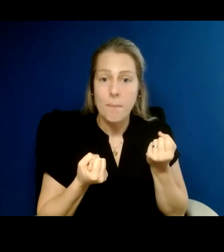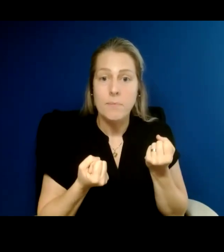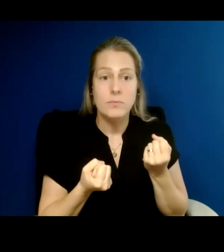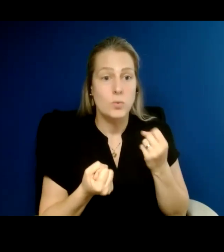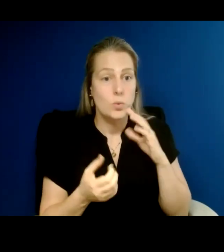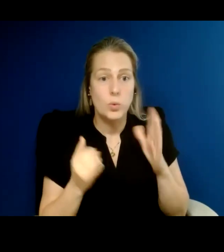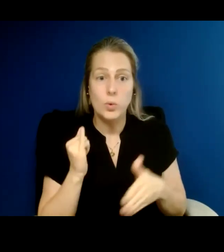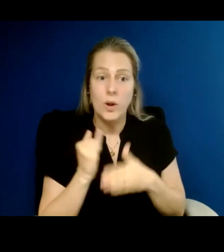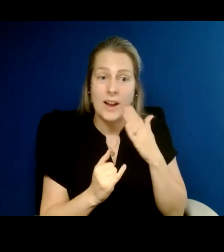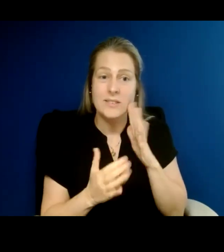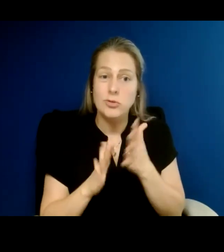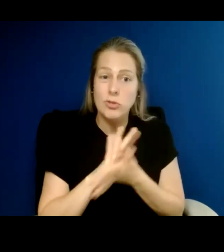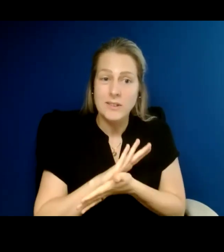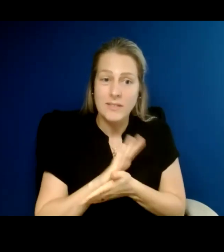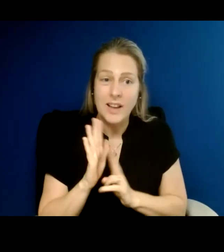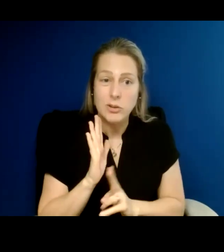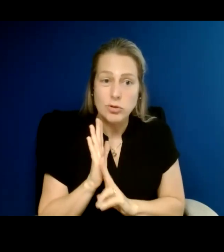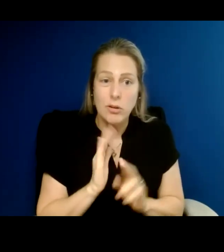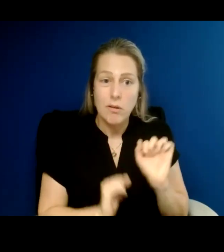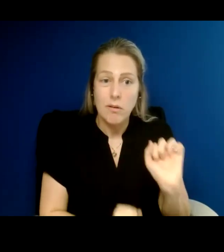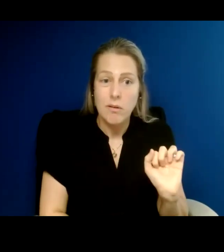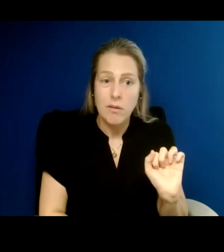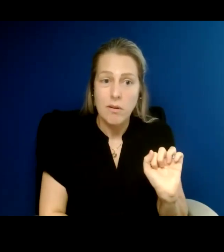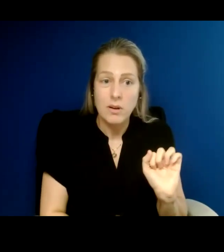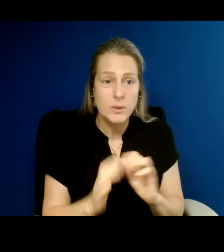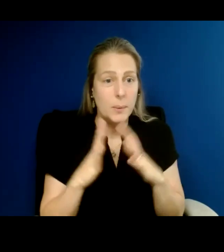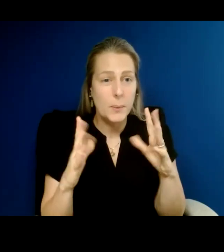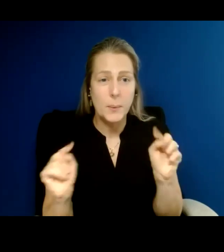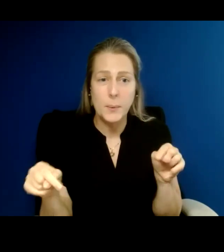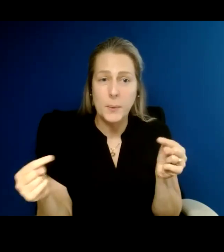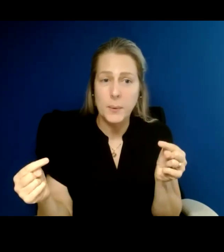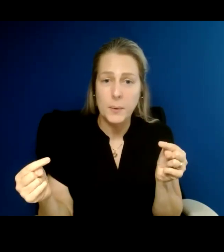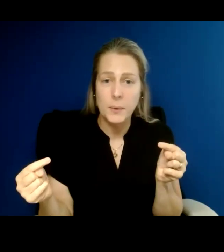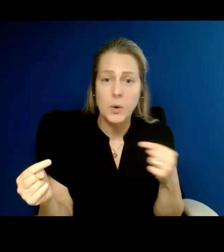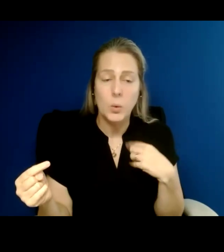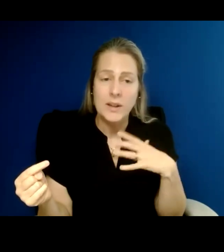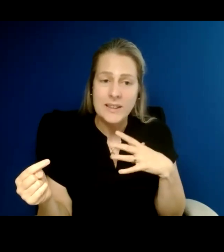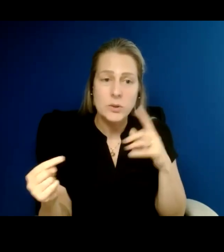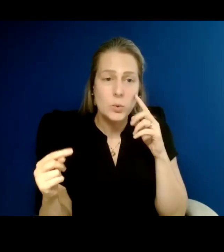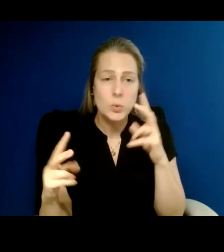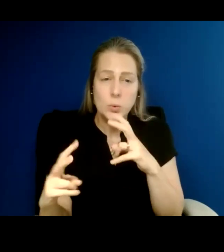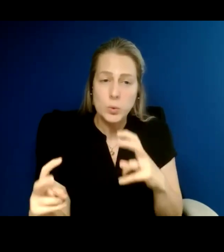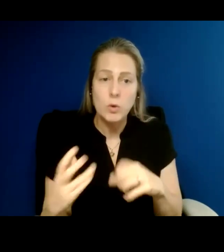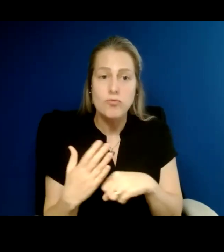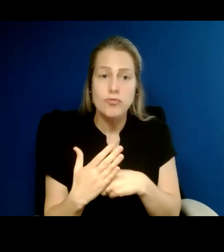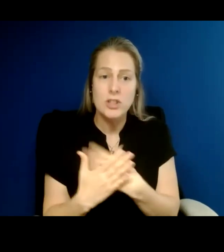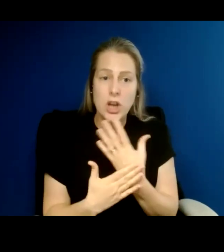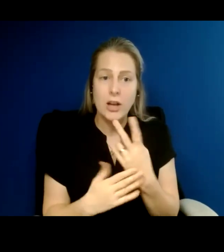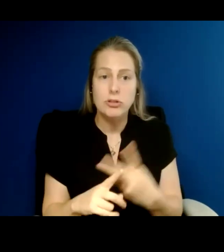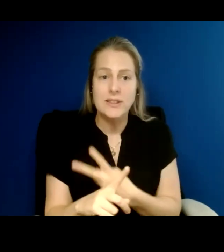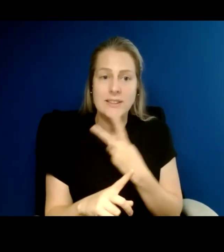have. Massive challenge, so that we can actually seek to become regenerative and distributive rather than grow endlessly.